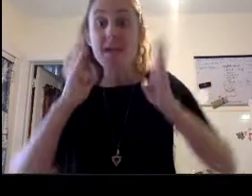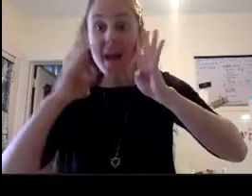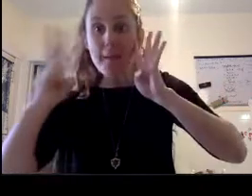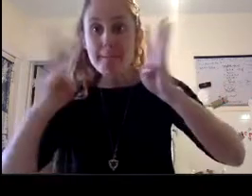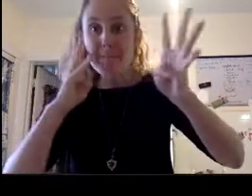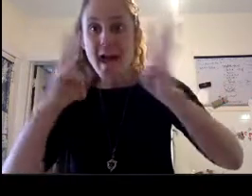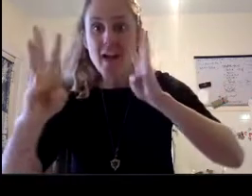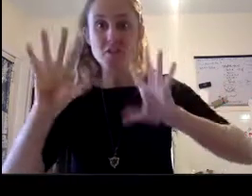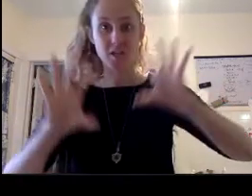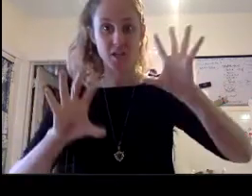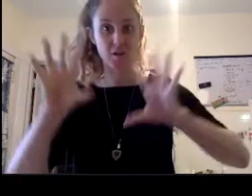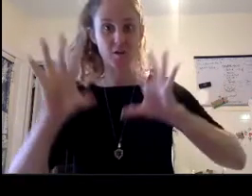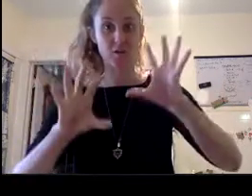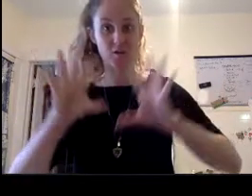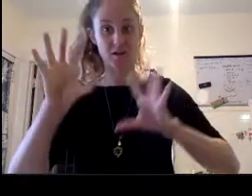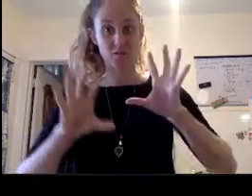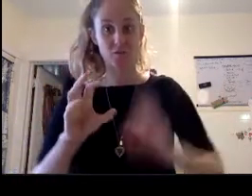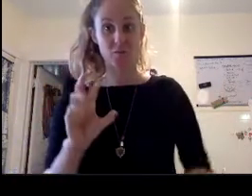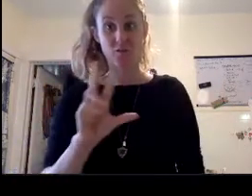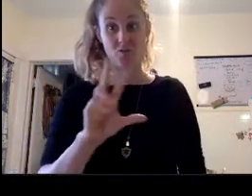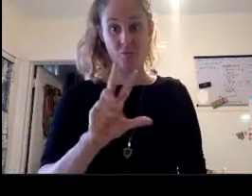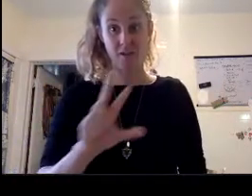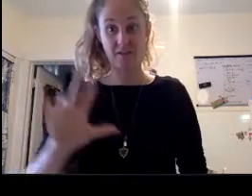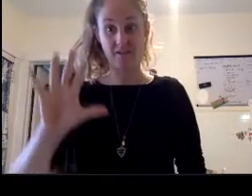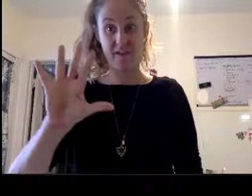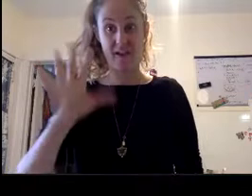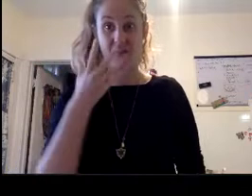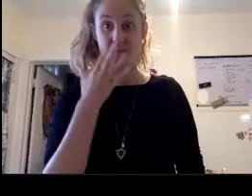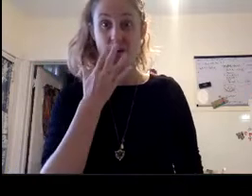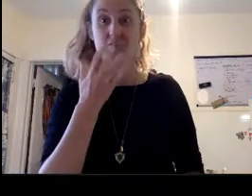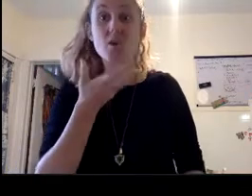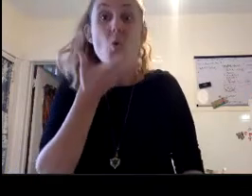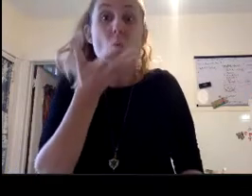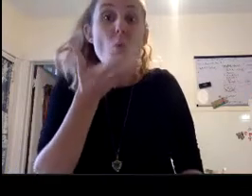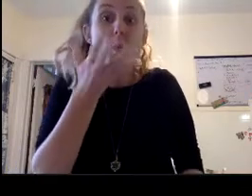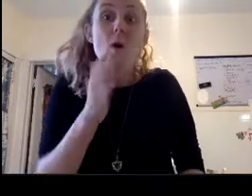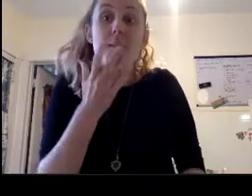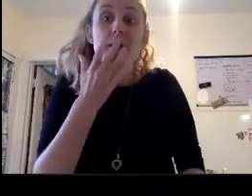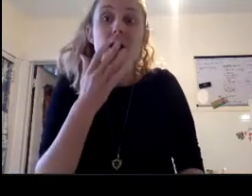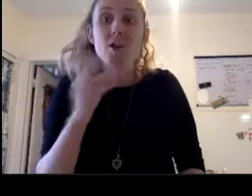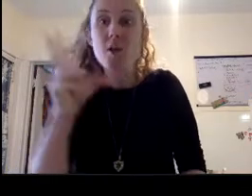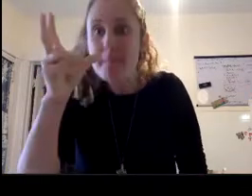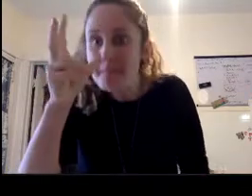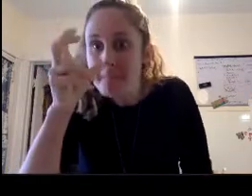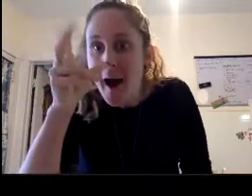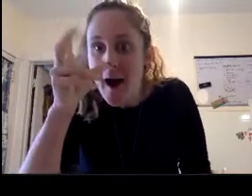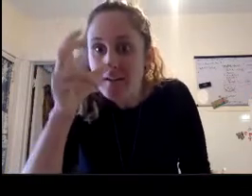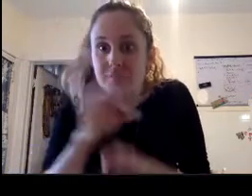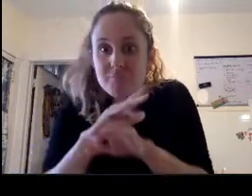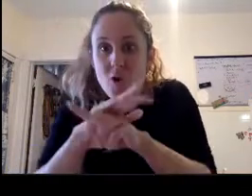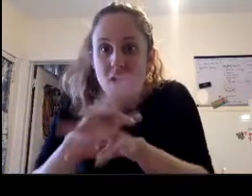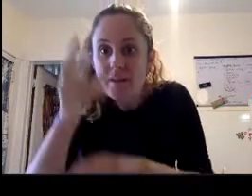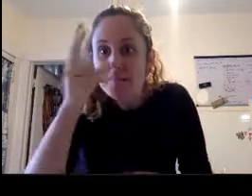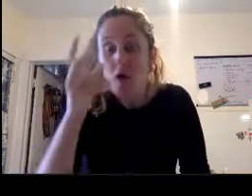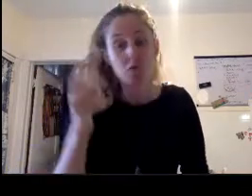creature, and still work with 3 to 5 colors, like this warm colored crawling bug. So it's up to you how you want